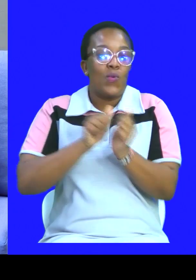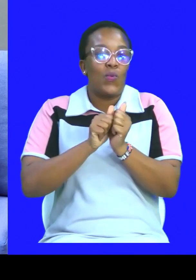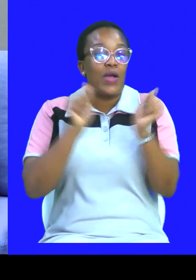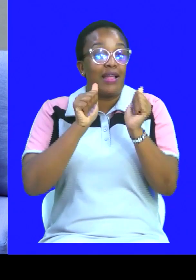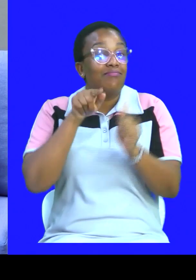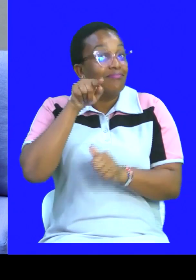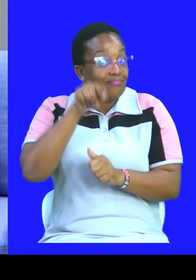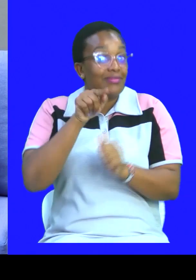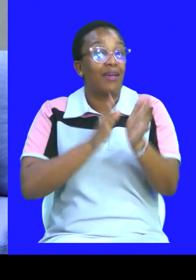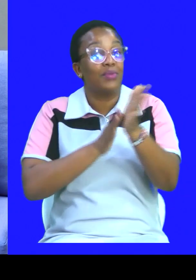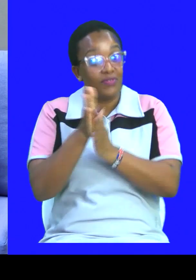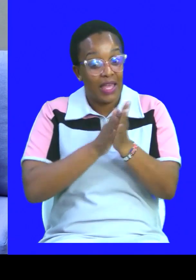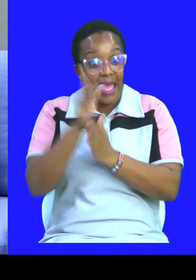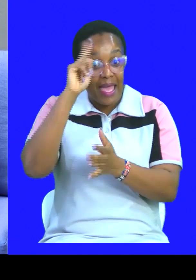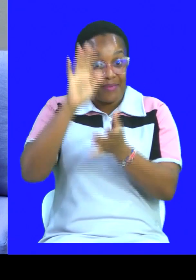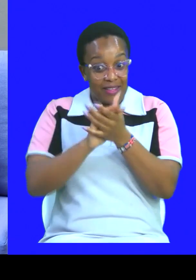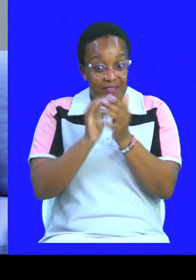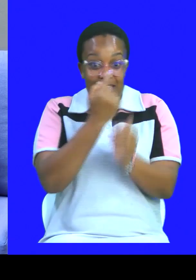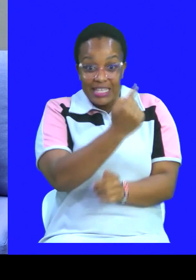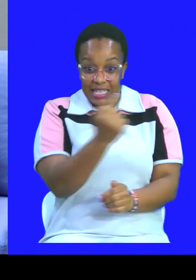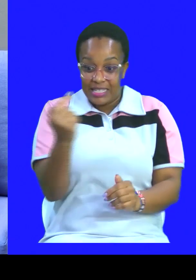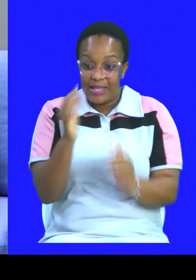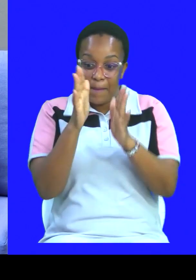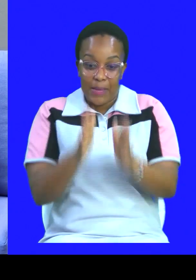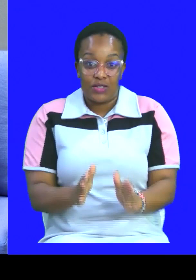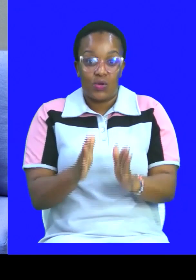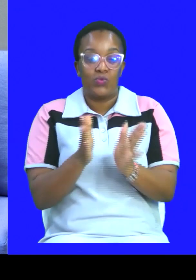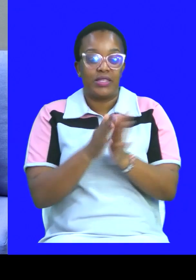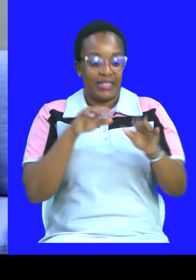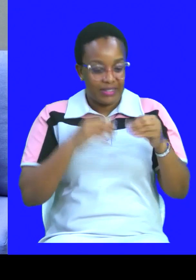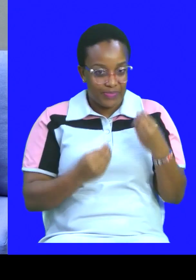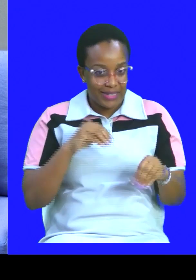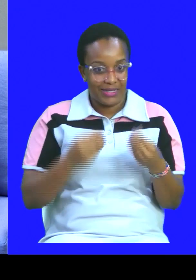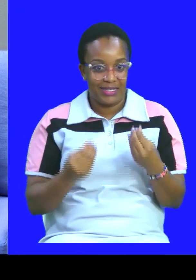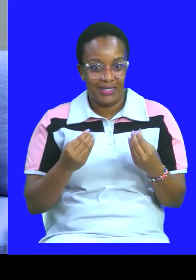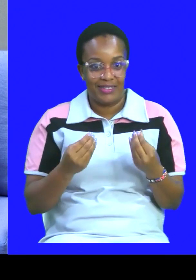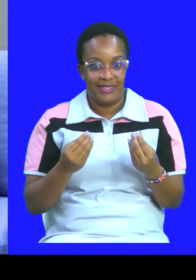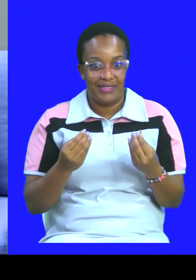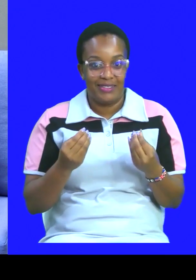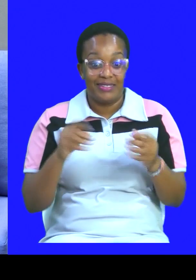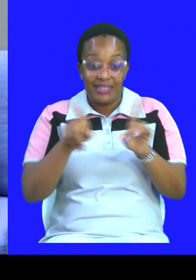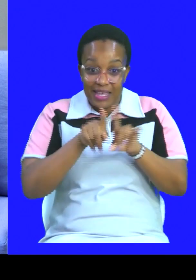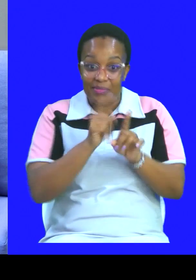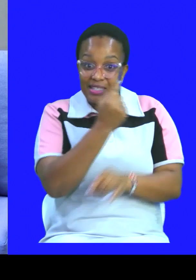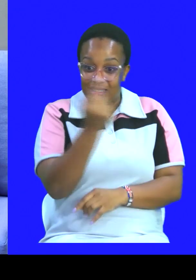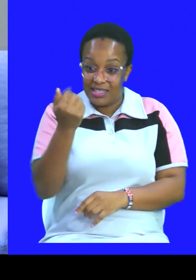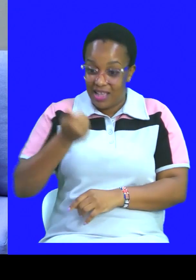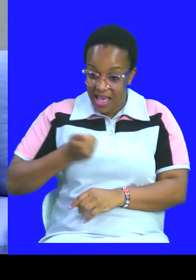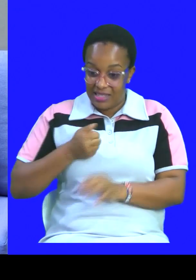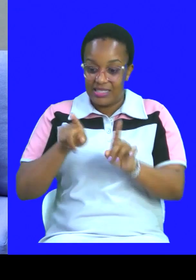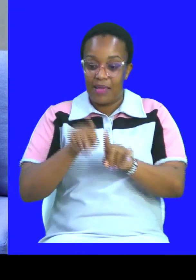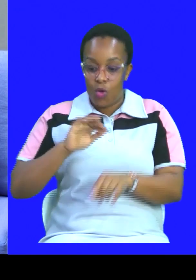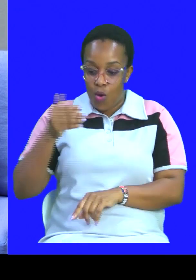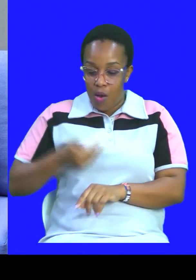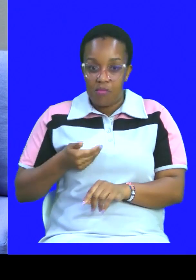that every person with disability, especially every girl and woman